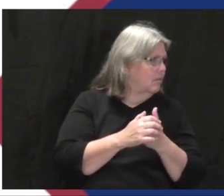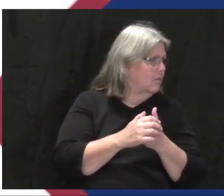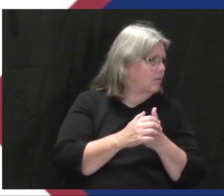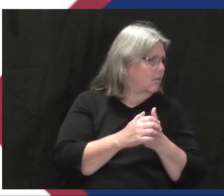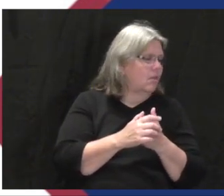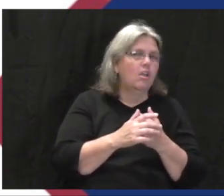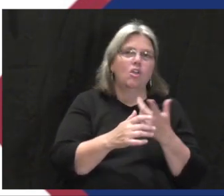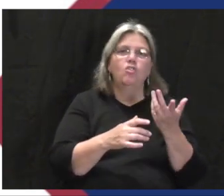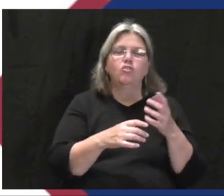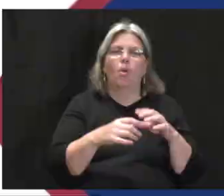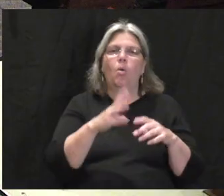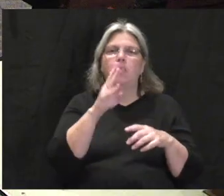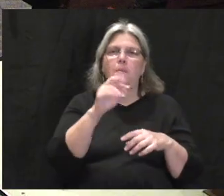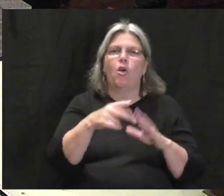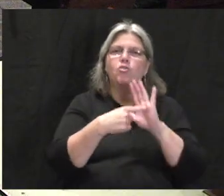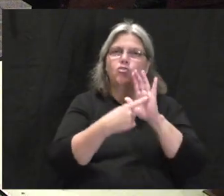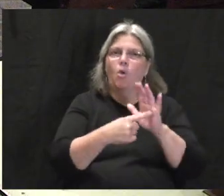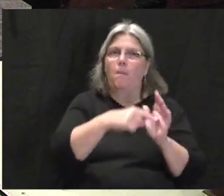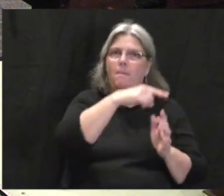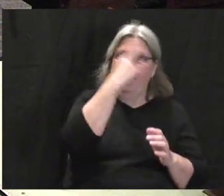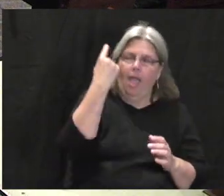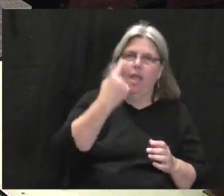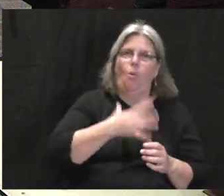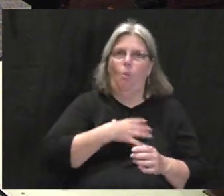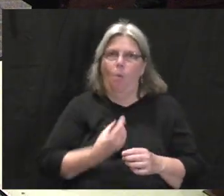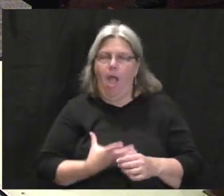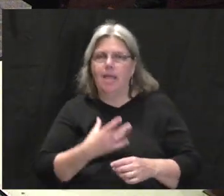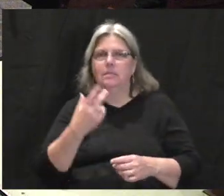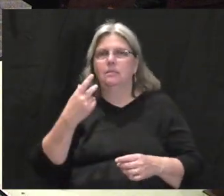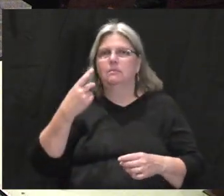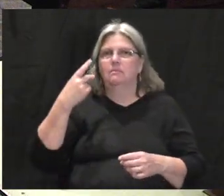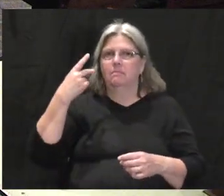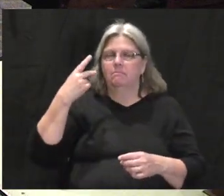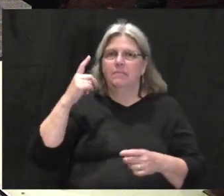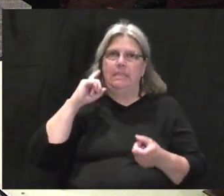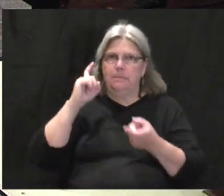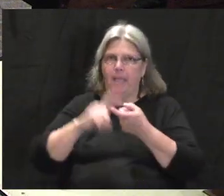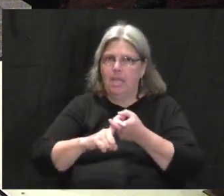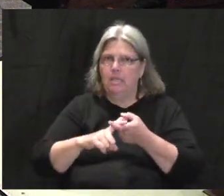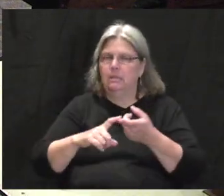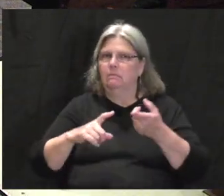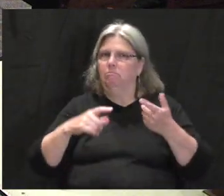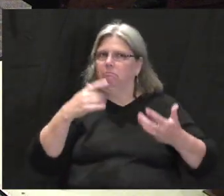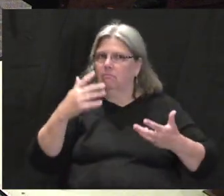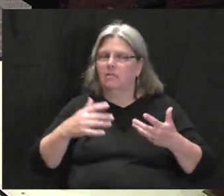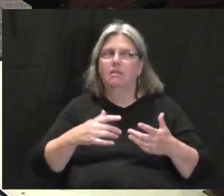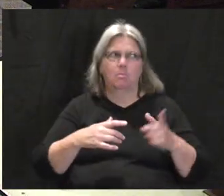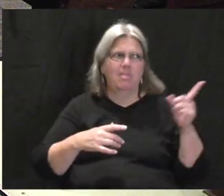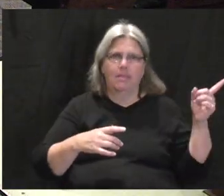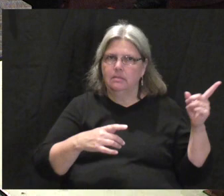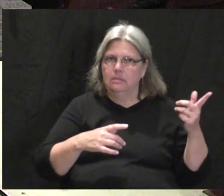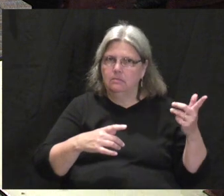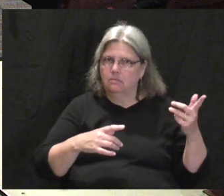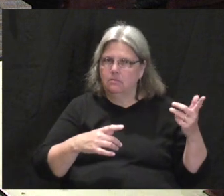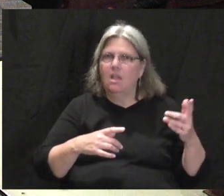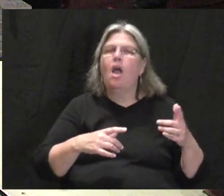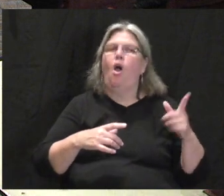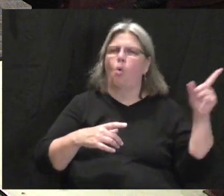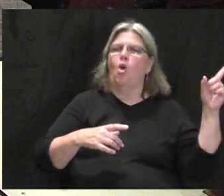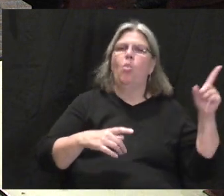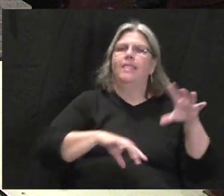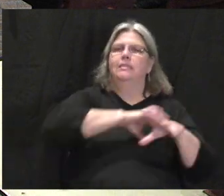Right. Right. Yeah, this is everybody pulled together. Yeah, I